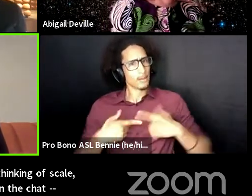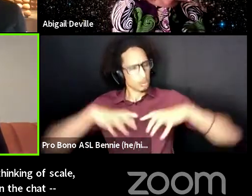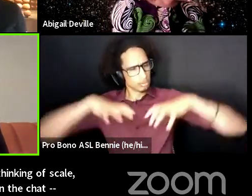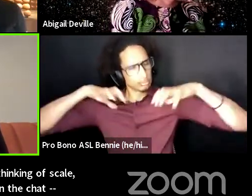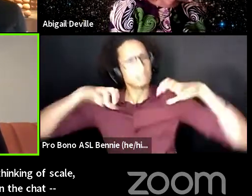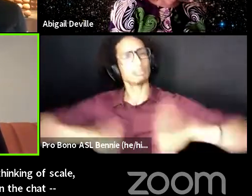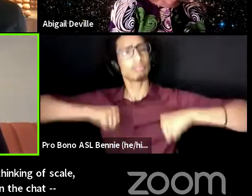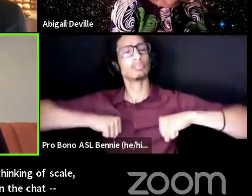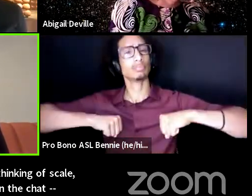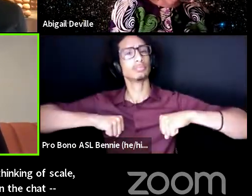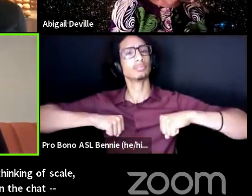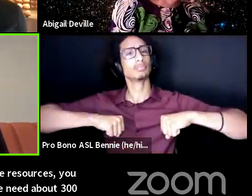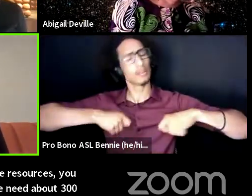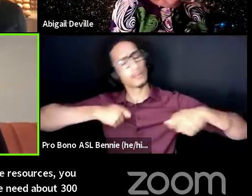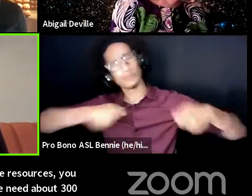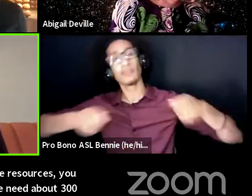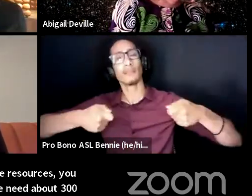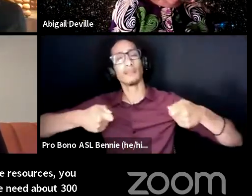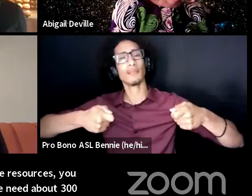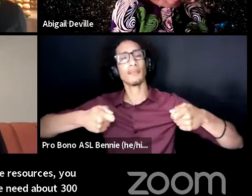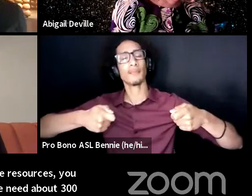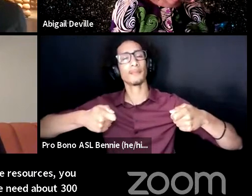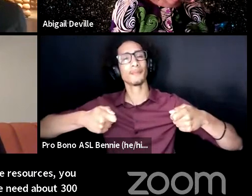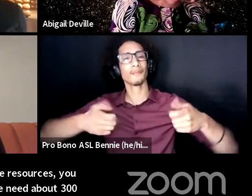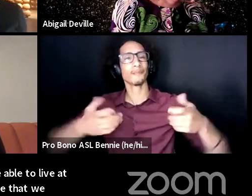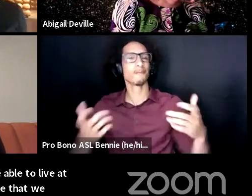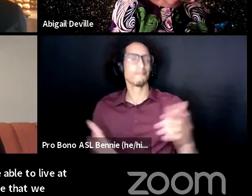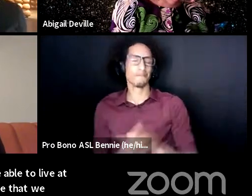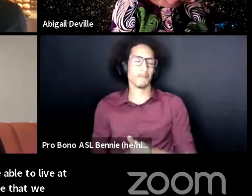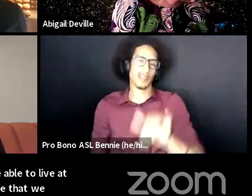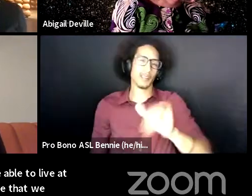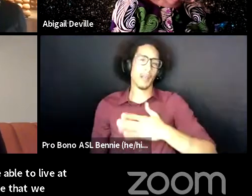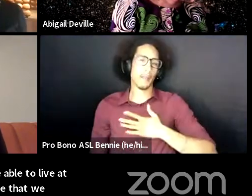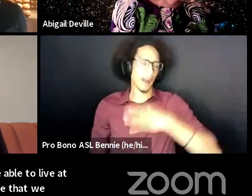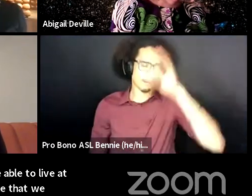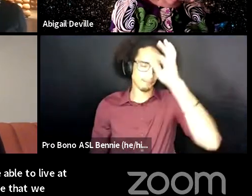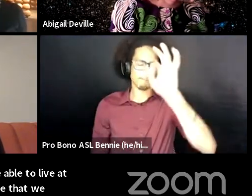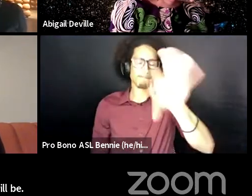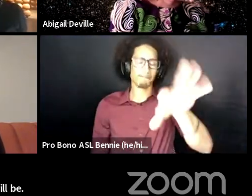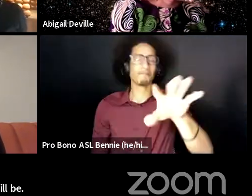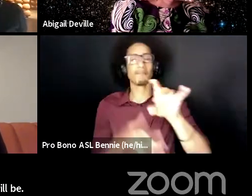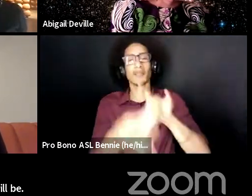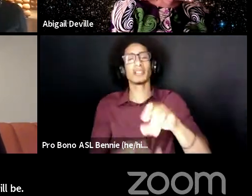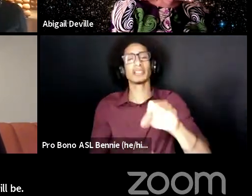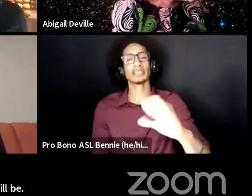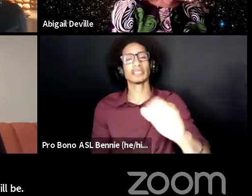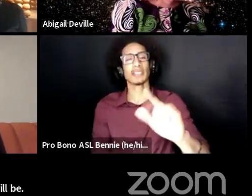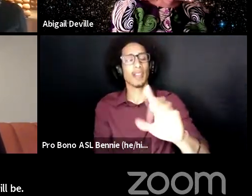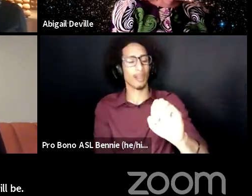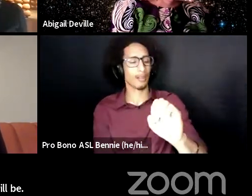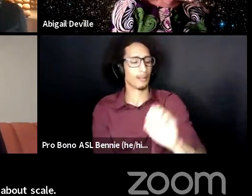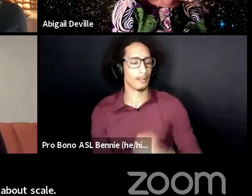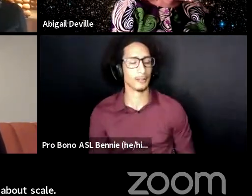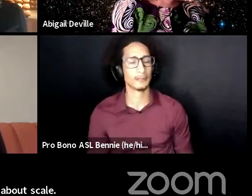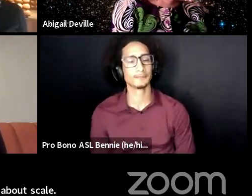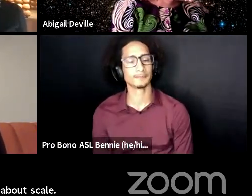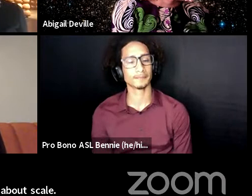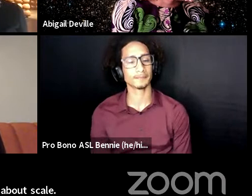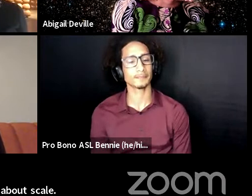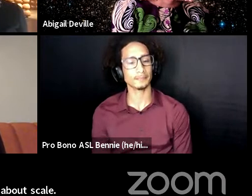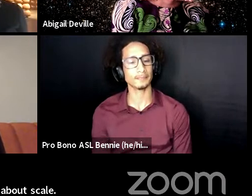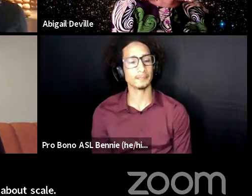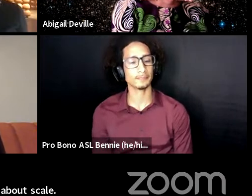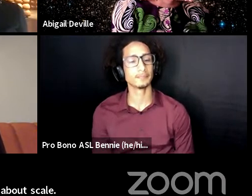think about scale. Mm-hmm. Mm-hmm. So Micheline and Raquel, you know, I know so much of this project